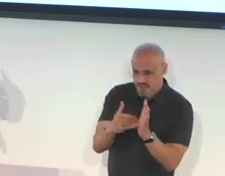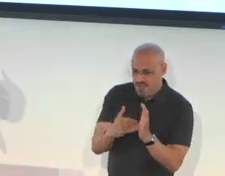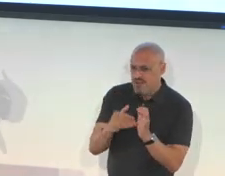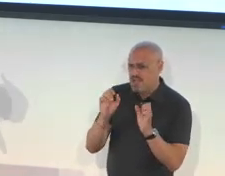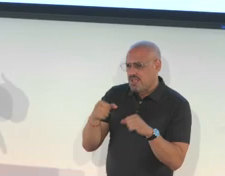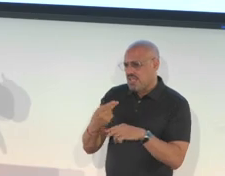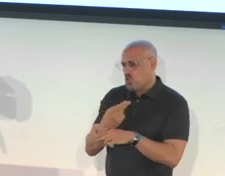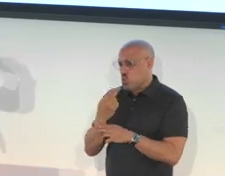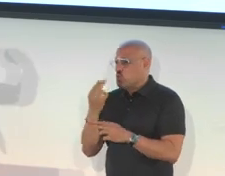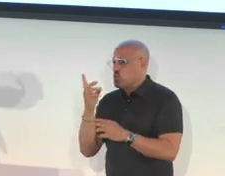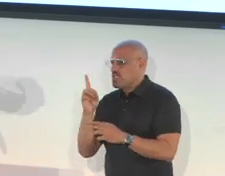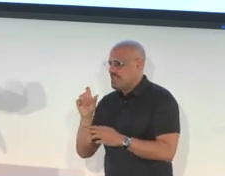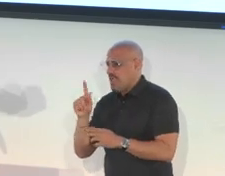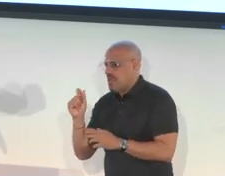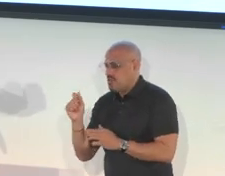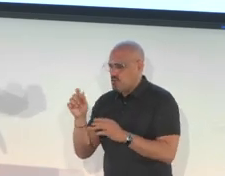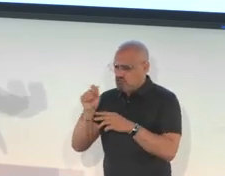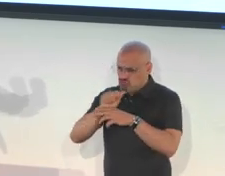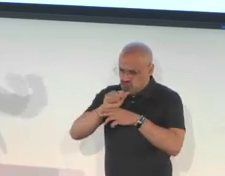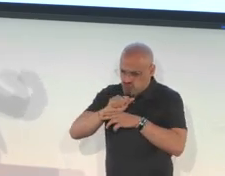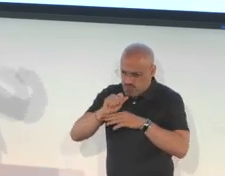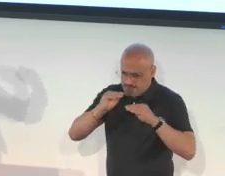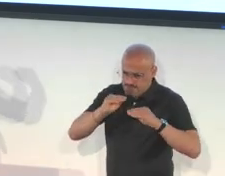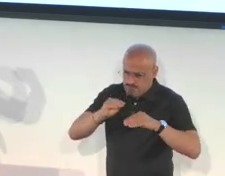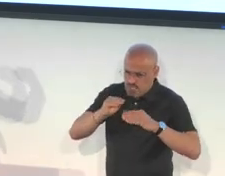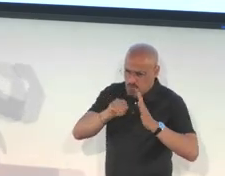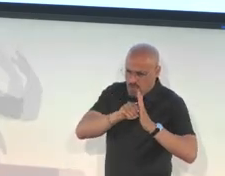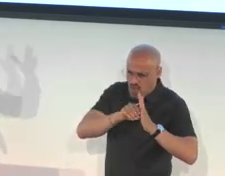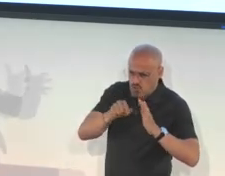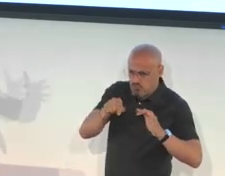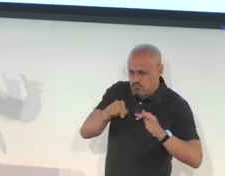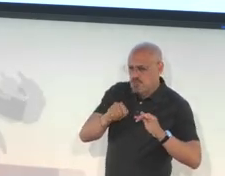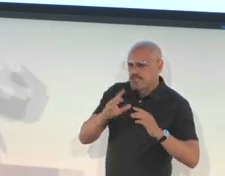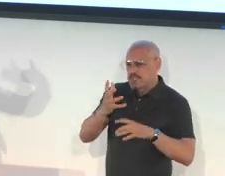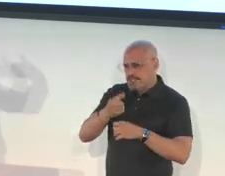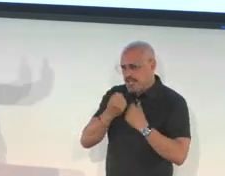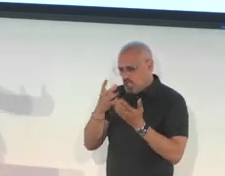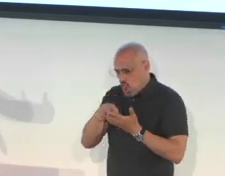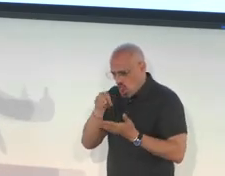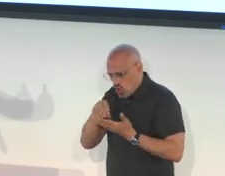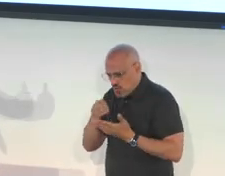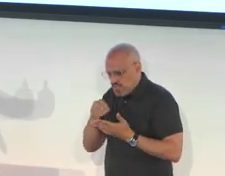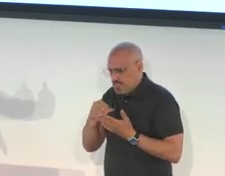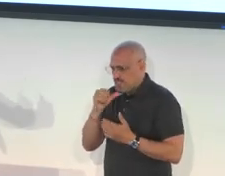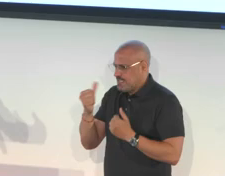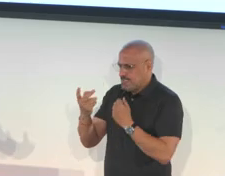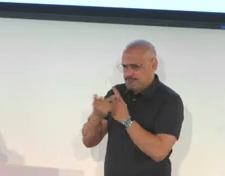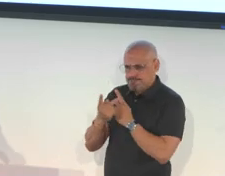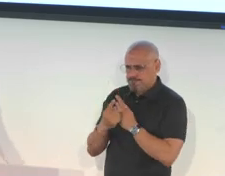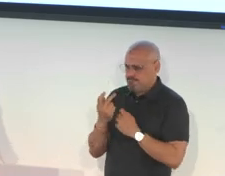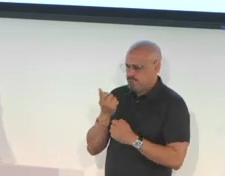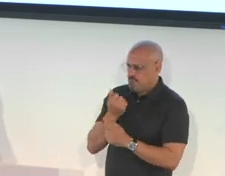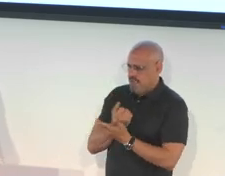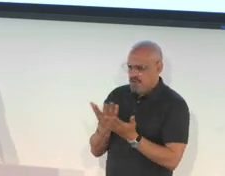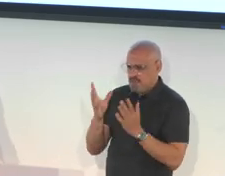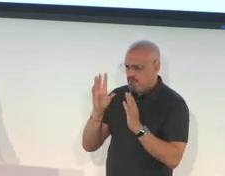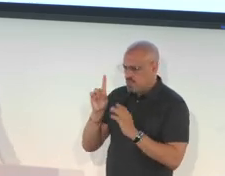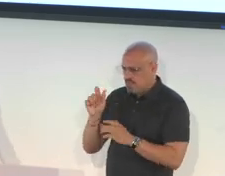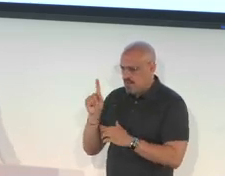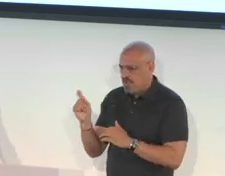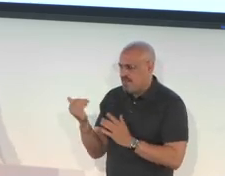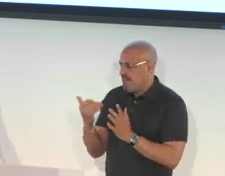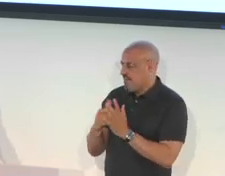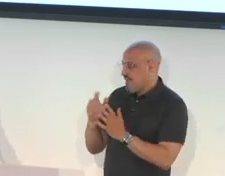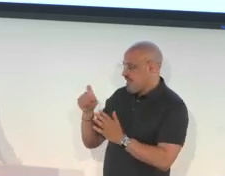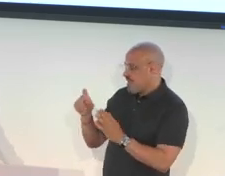use data to train a model to be able to get the learning, but doesn't retain any of the data, which can once again lead